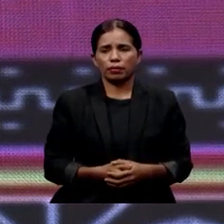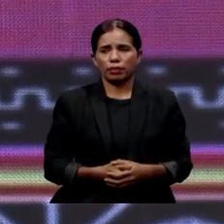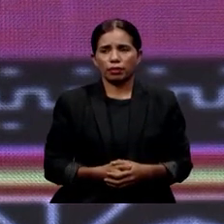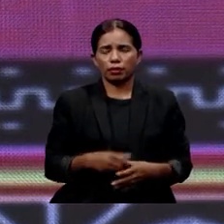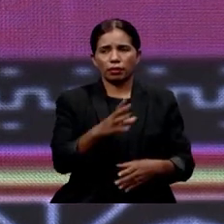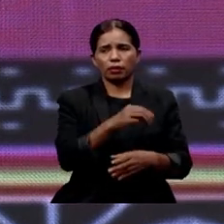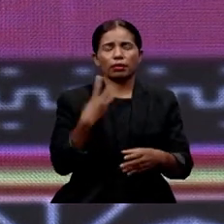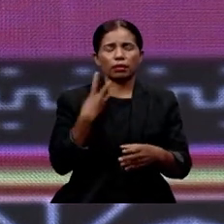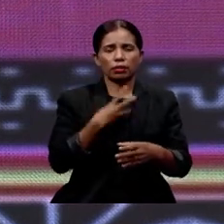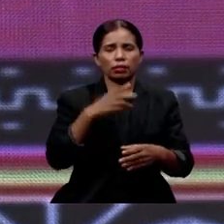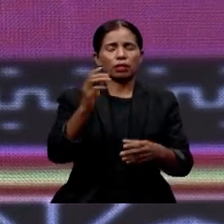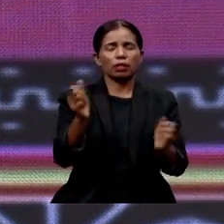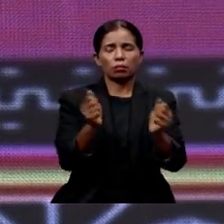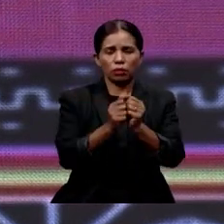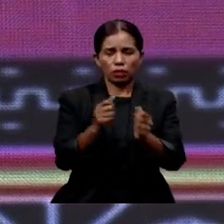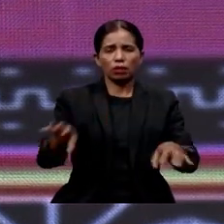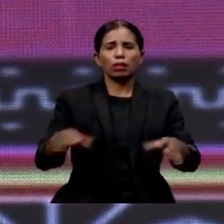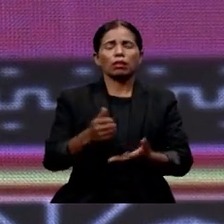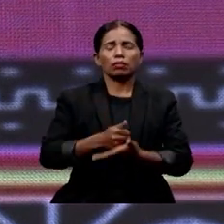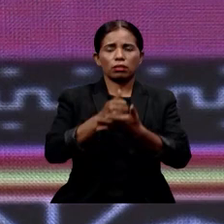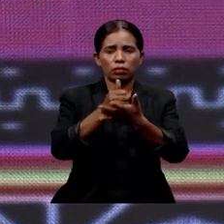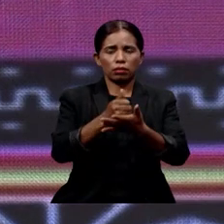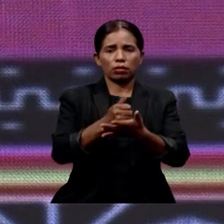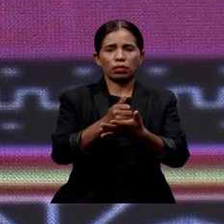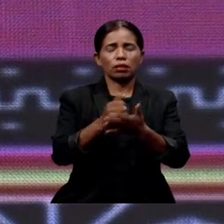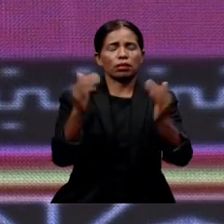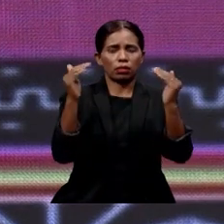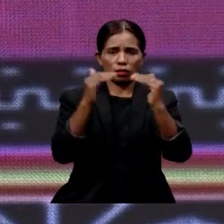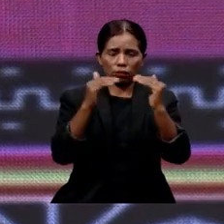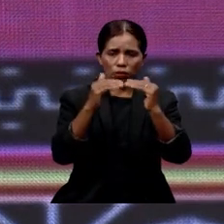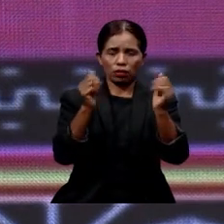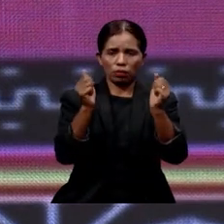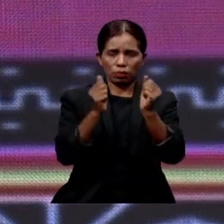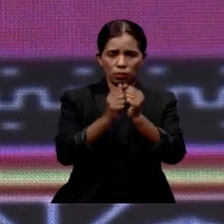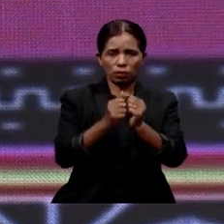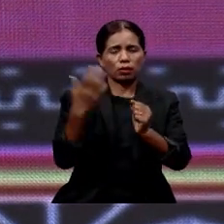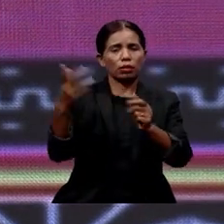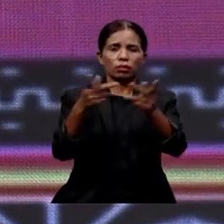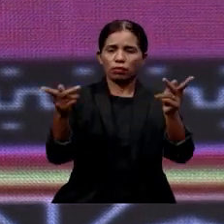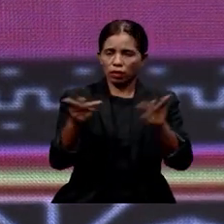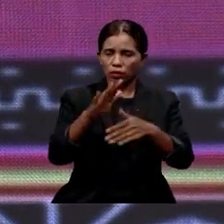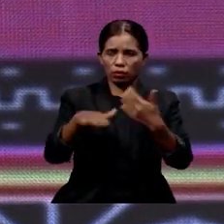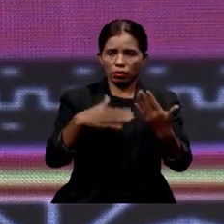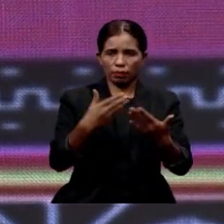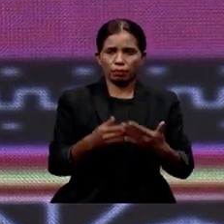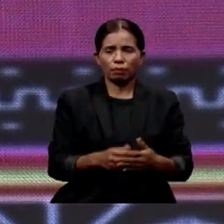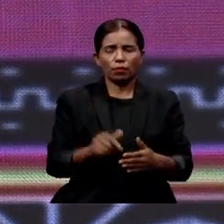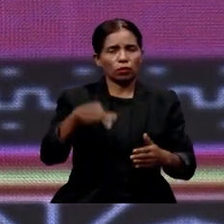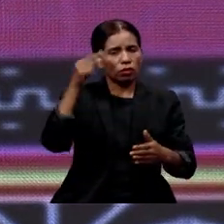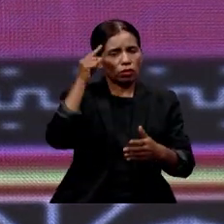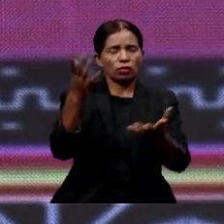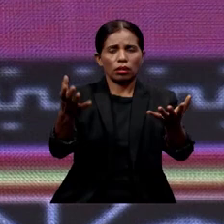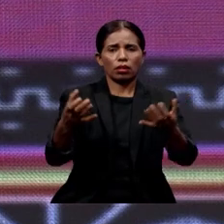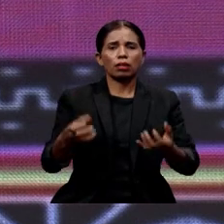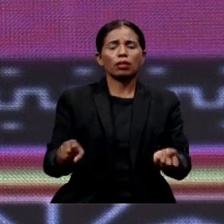citizen-centric governance. Cooperation is key to this sector. The government has a duty to